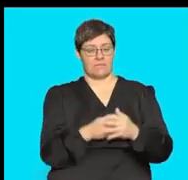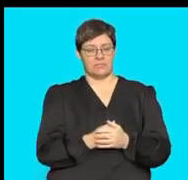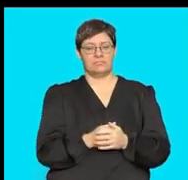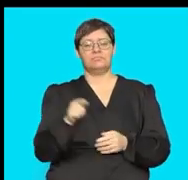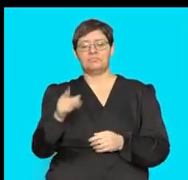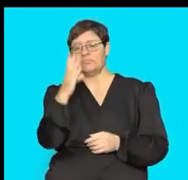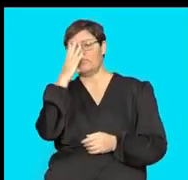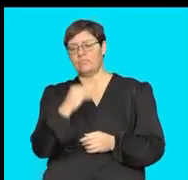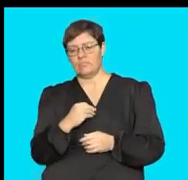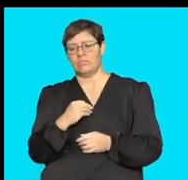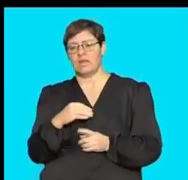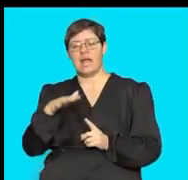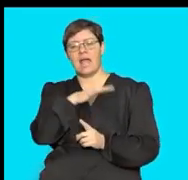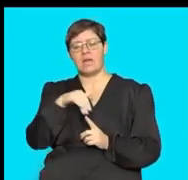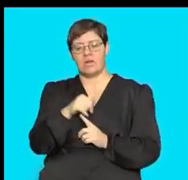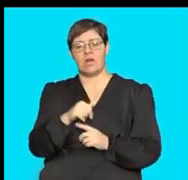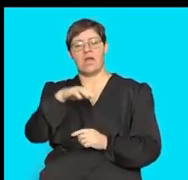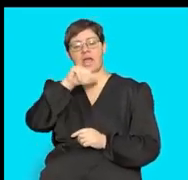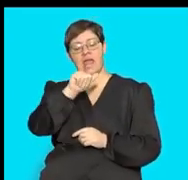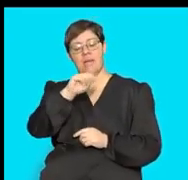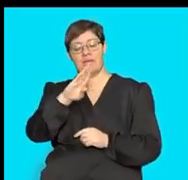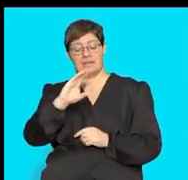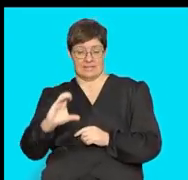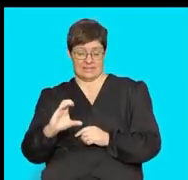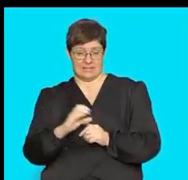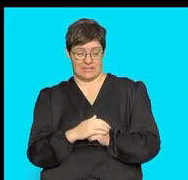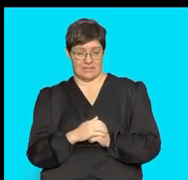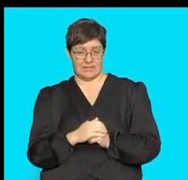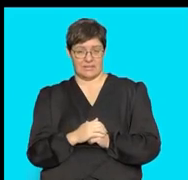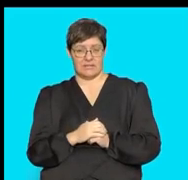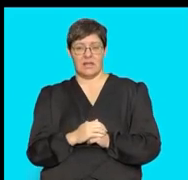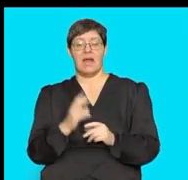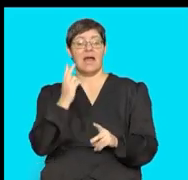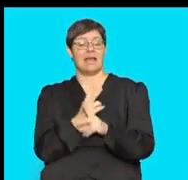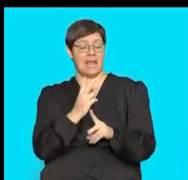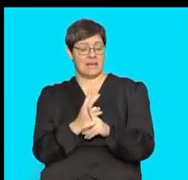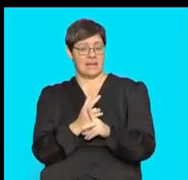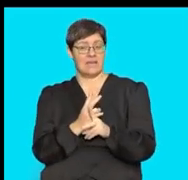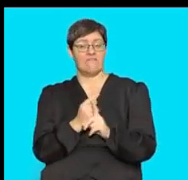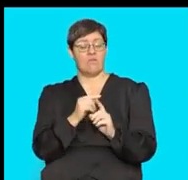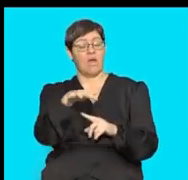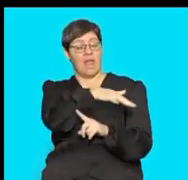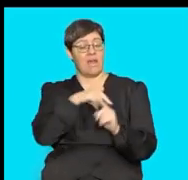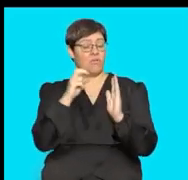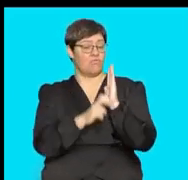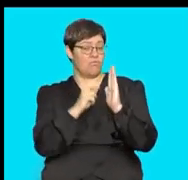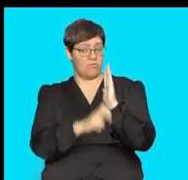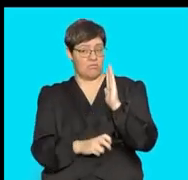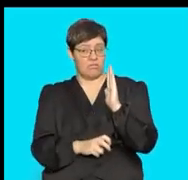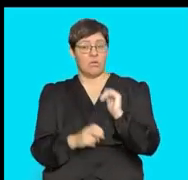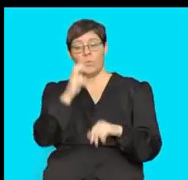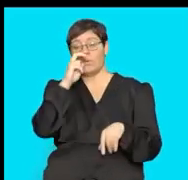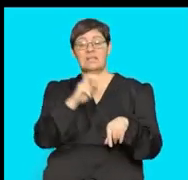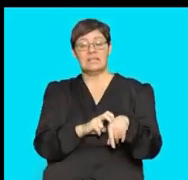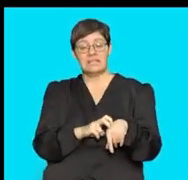Okay, here they're asking us to find the area of triangle ABC. Again, remember for area rule, what do we